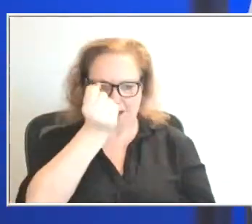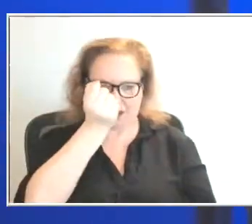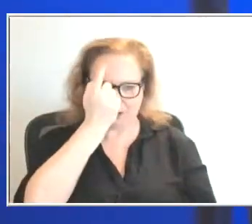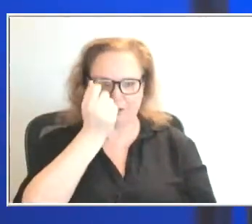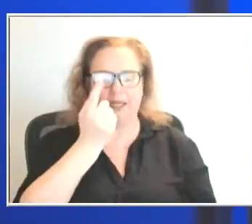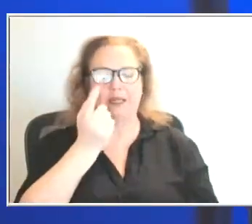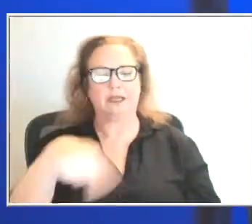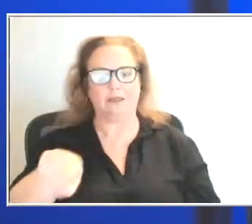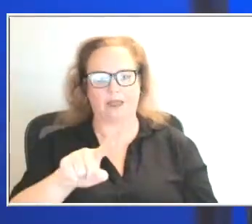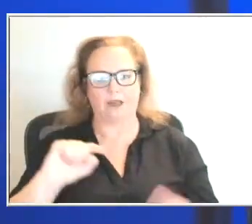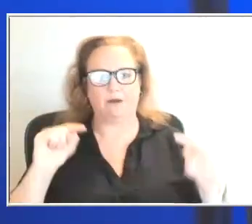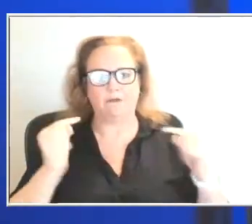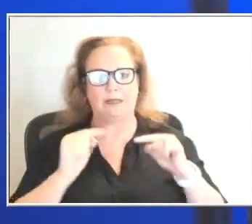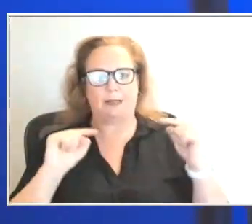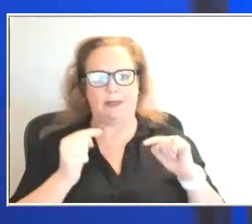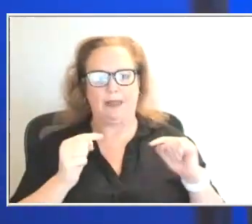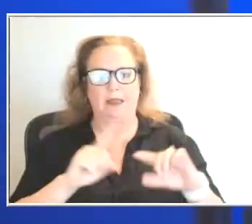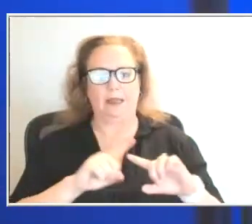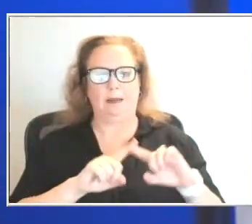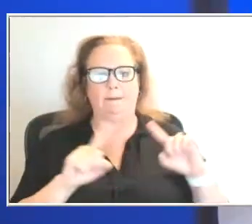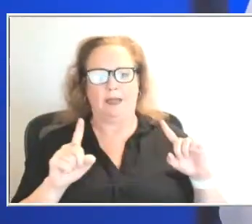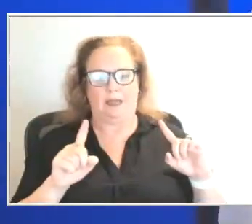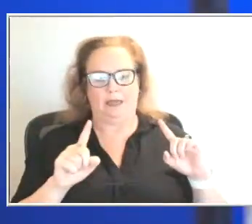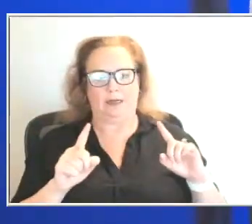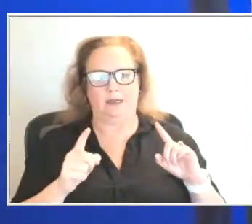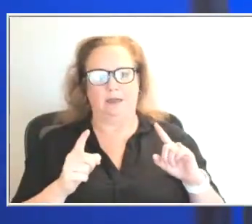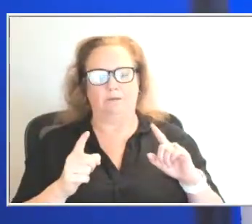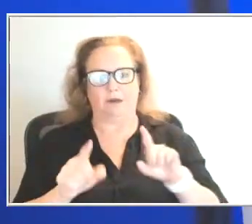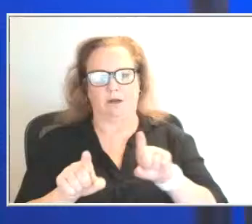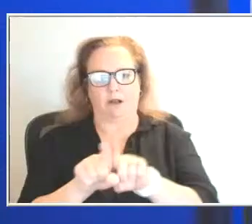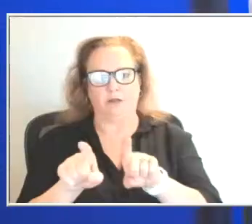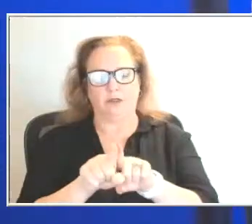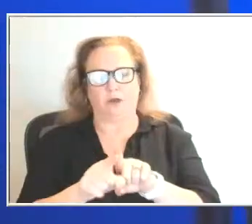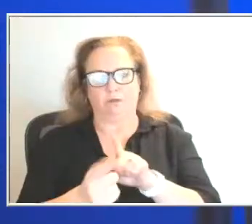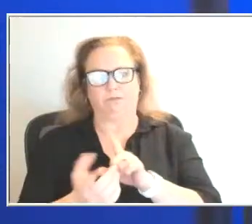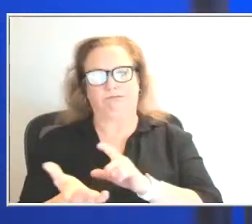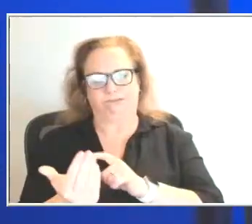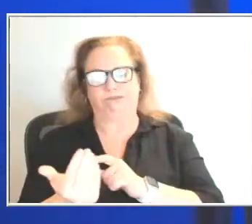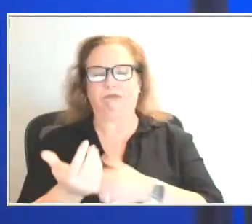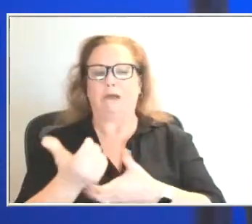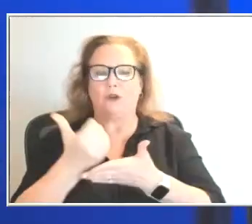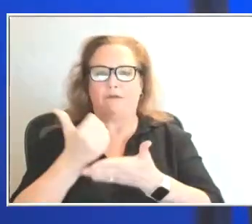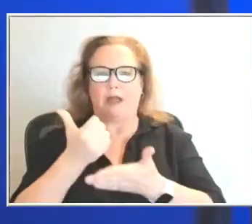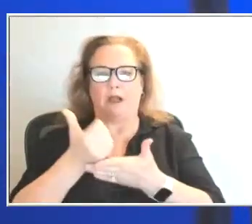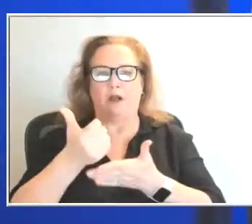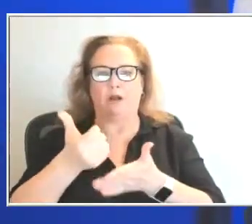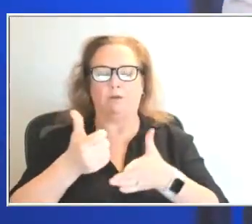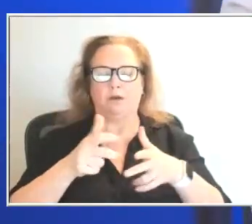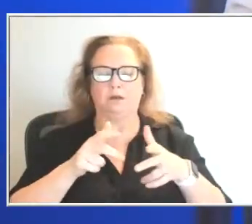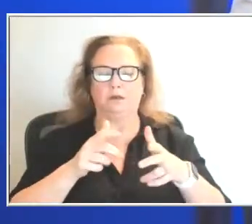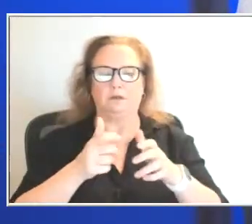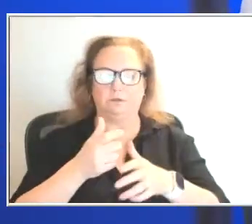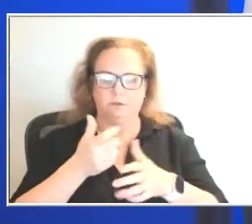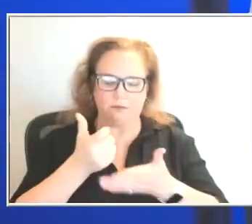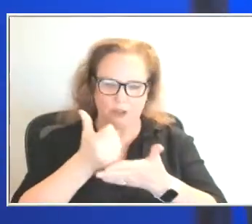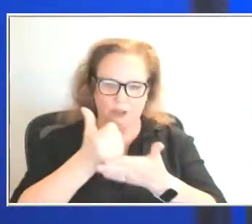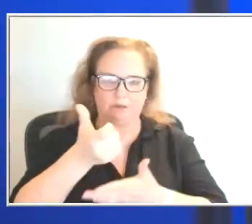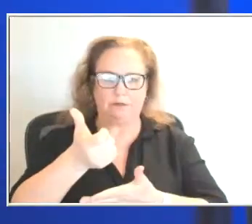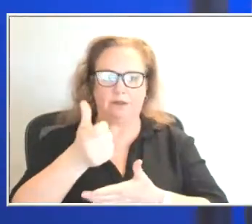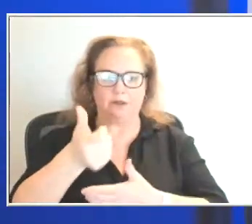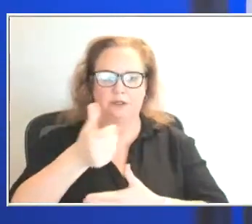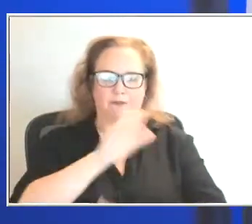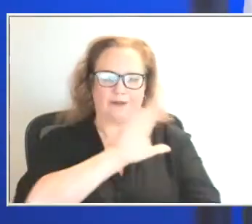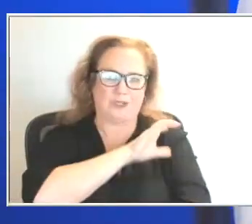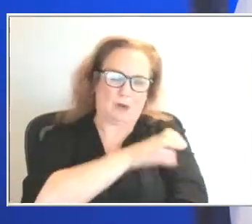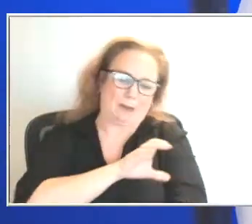they're having the pain, but then bring with them along, you know, help walk along with them so that we can actually empower